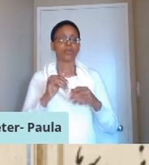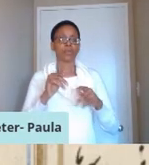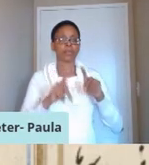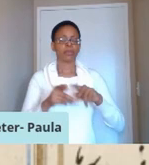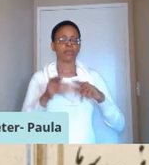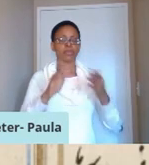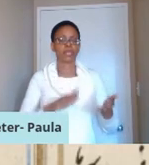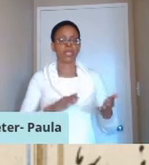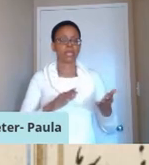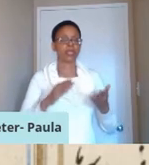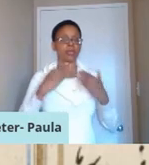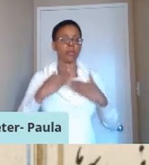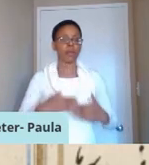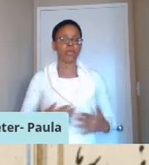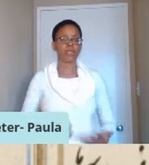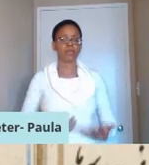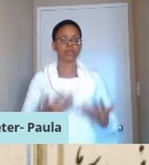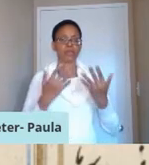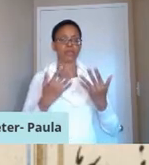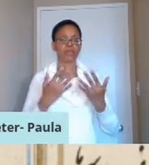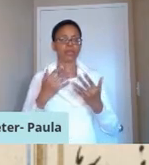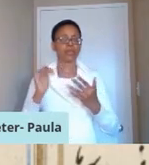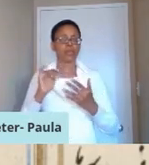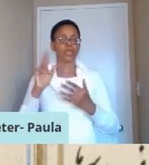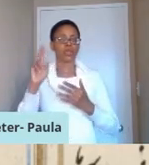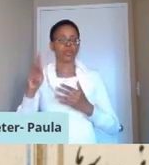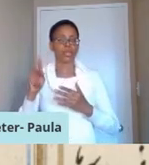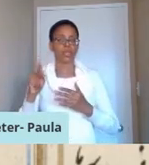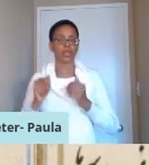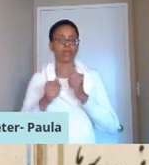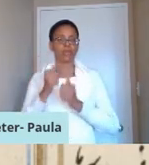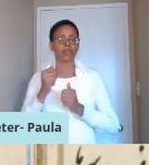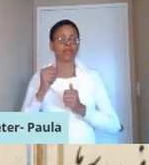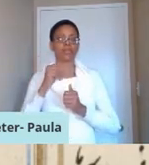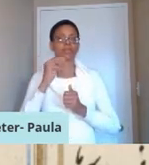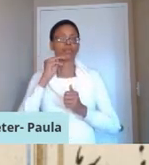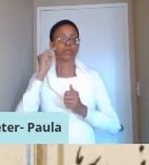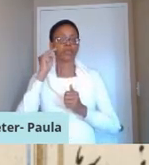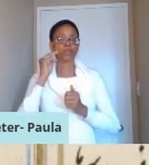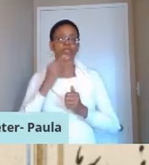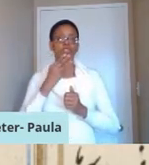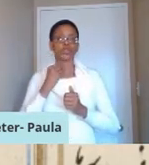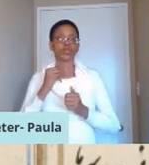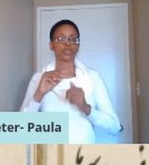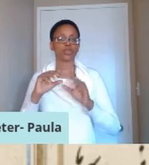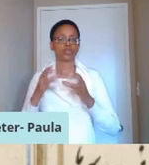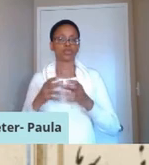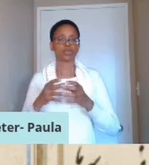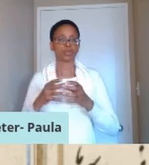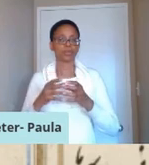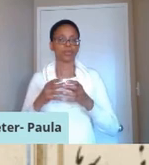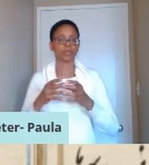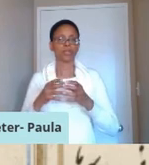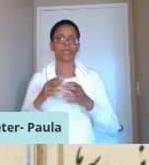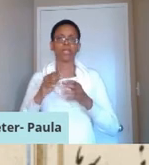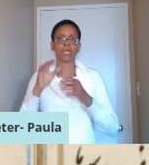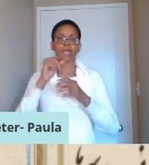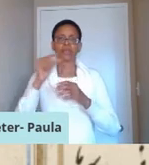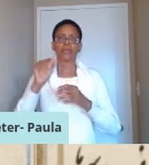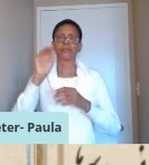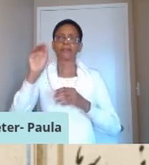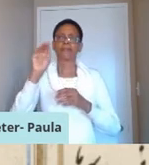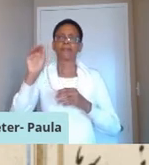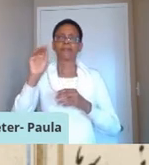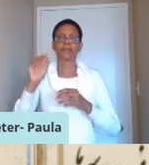their families in the United Kingdom, both Muslim and Jewish groups called the United Kingdom government to uphold